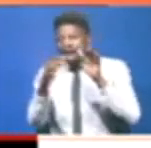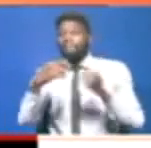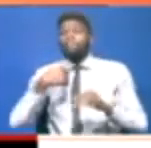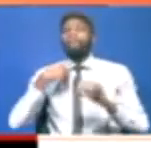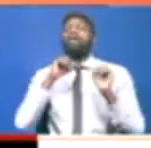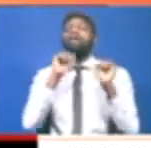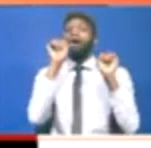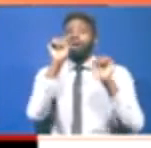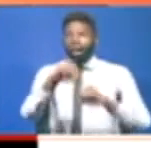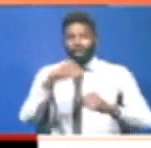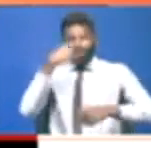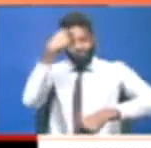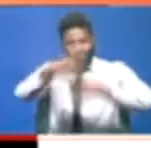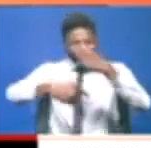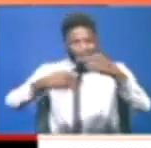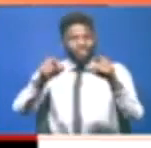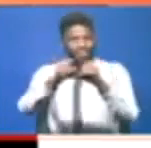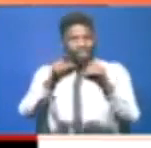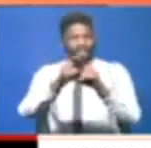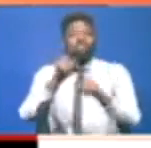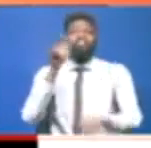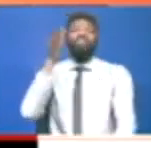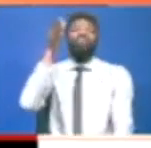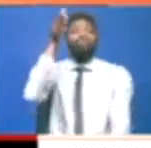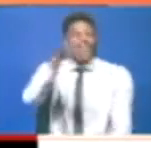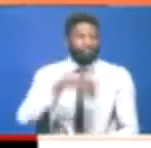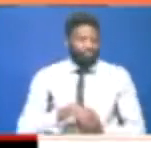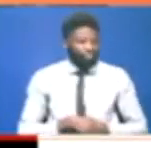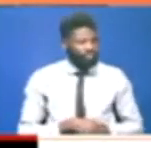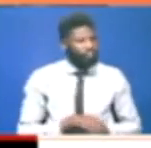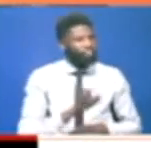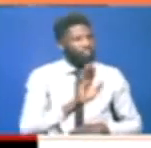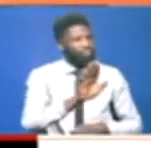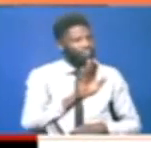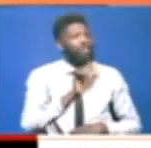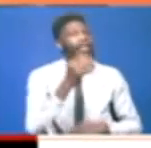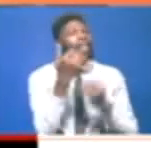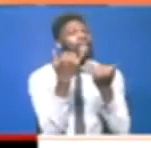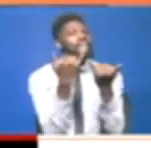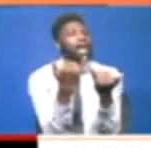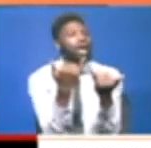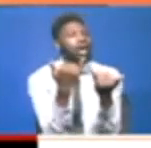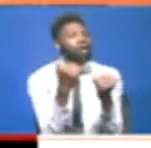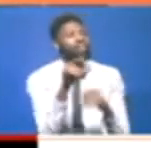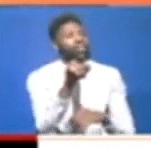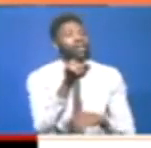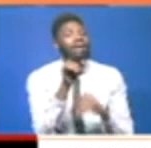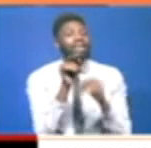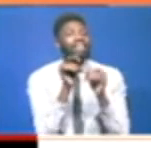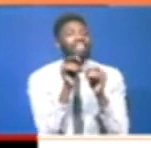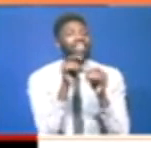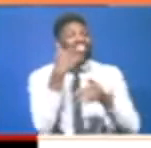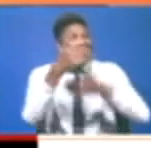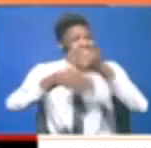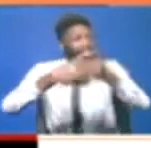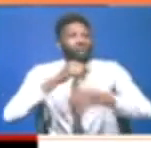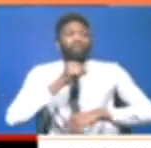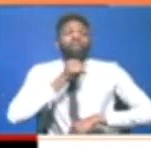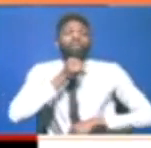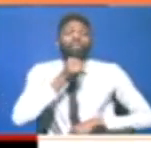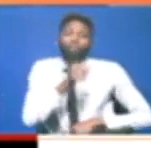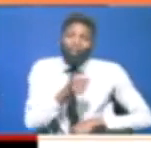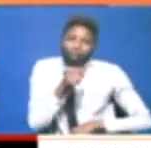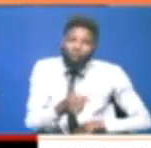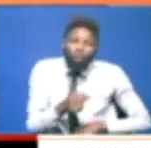will I be able to meet it in the near future? And the fact of the matter is, I mean, as you age, yes,